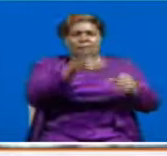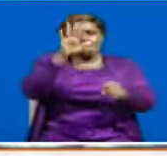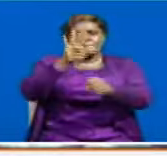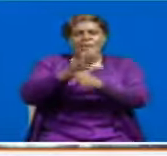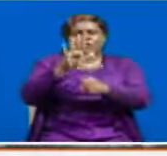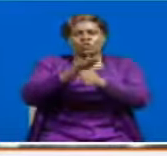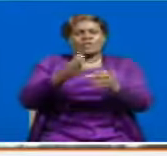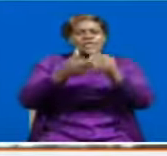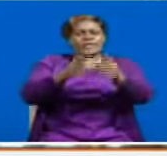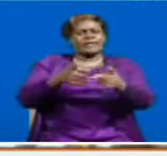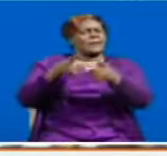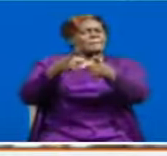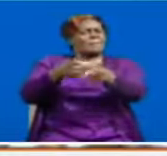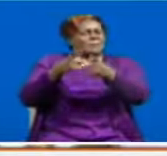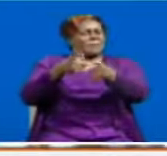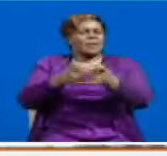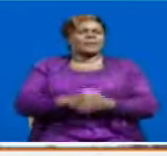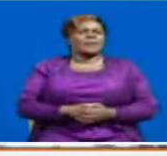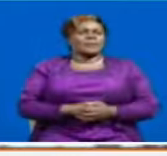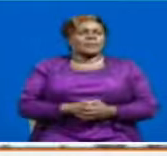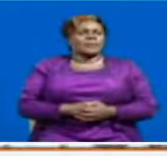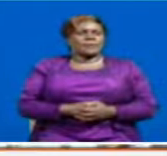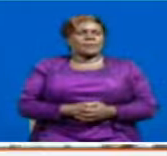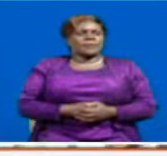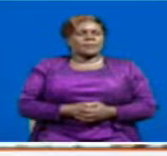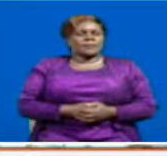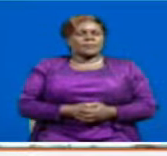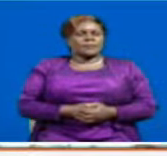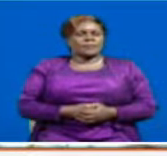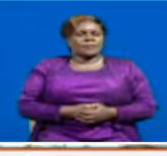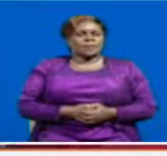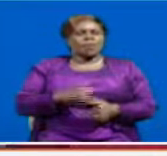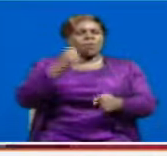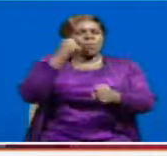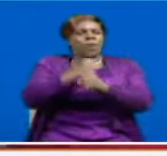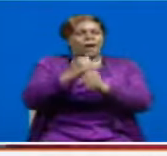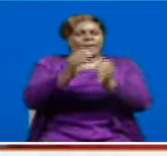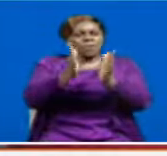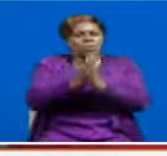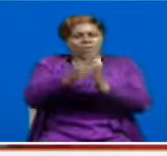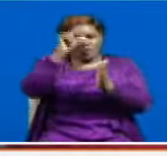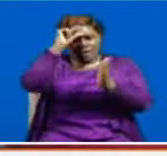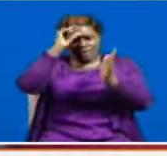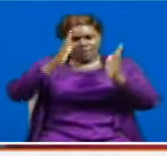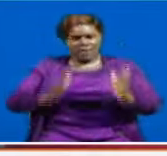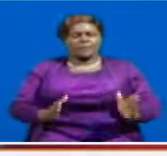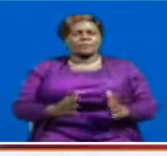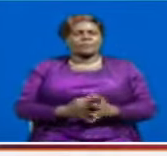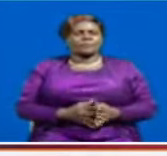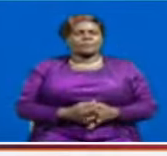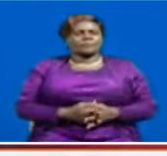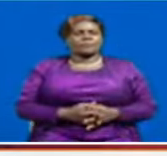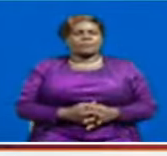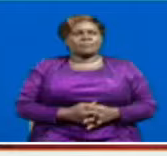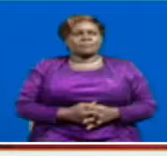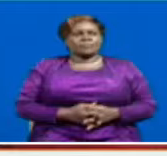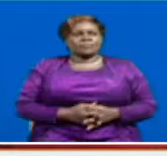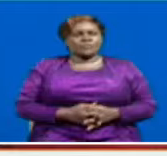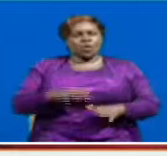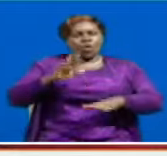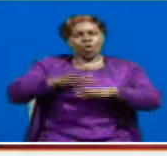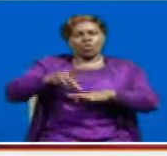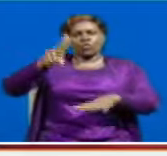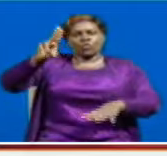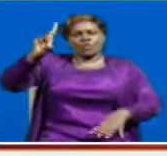and Majority Leader in the Kwale Assembly Hanifa Majirani for working with Governor Fatuma Achani, who was elected